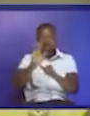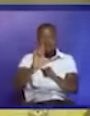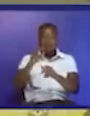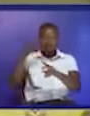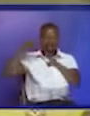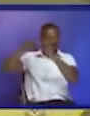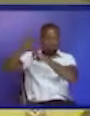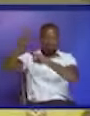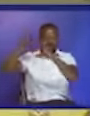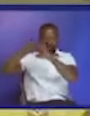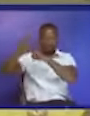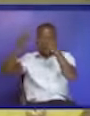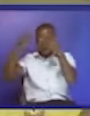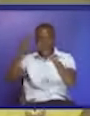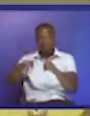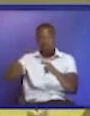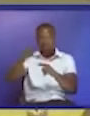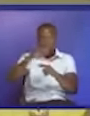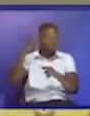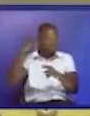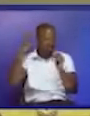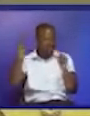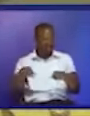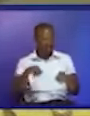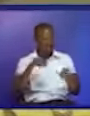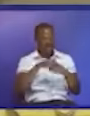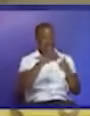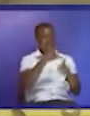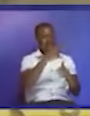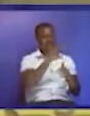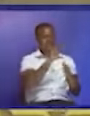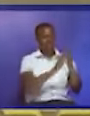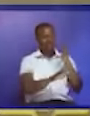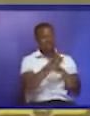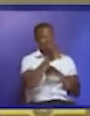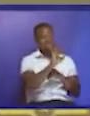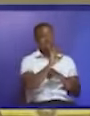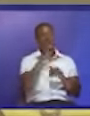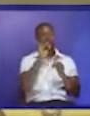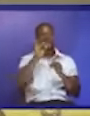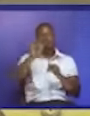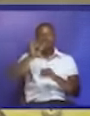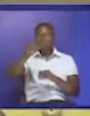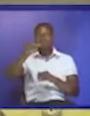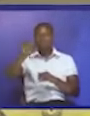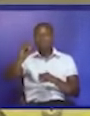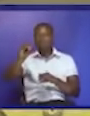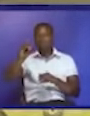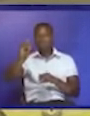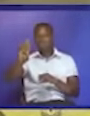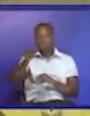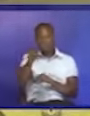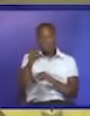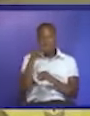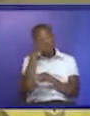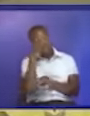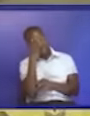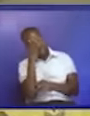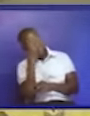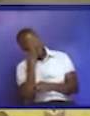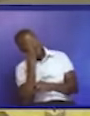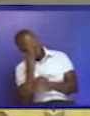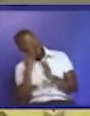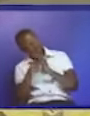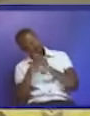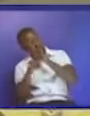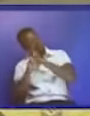prophetic season that you are in. In Genesis 28, the Bible says Jacob laid down to sleep and then he had a vision.